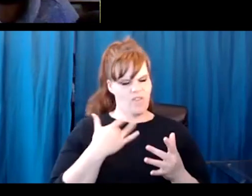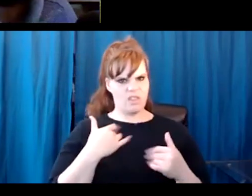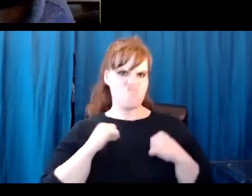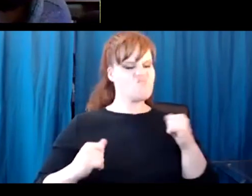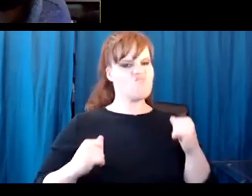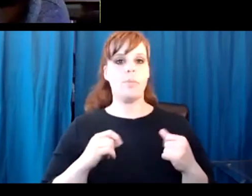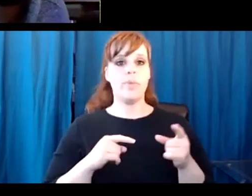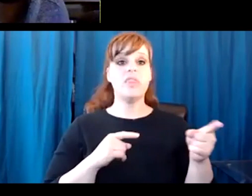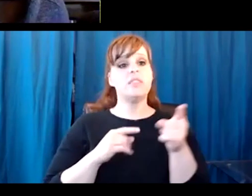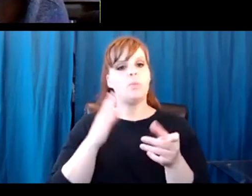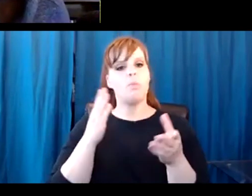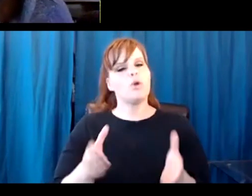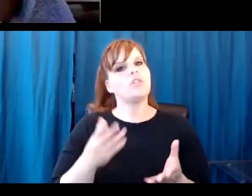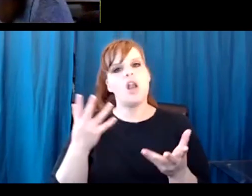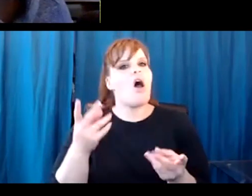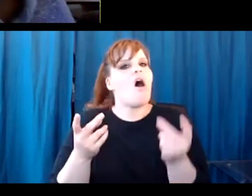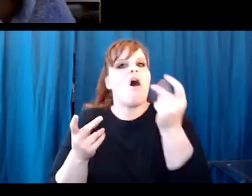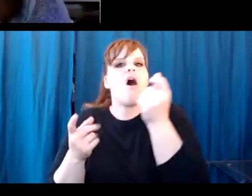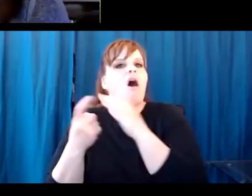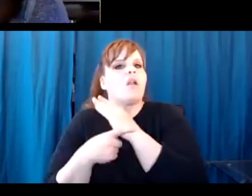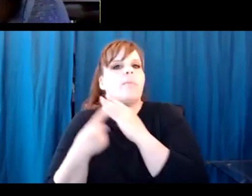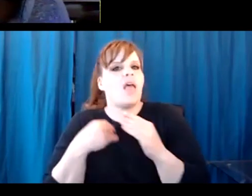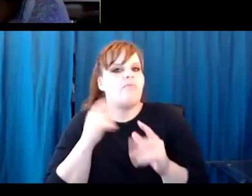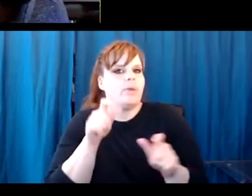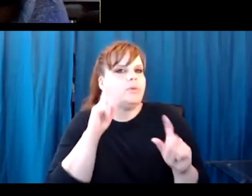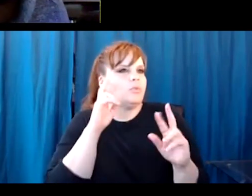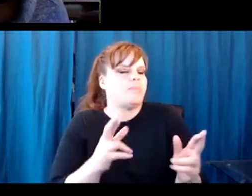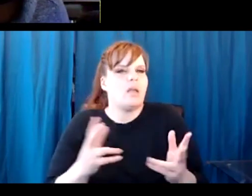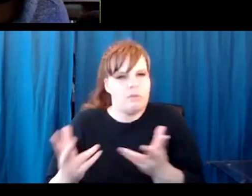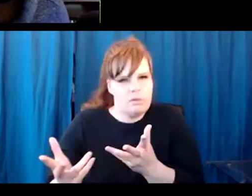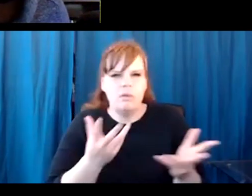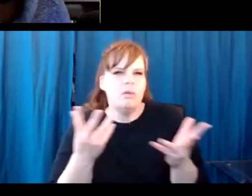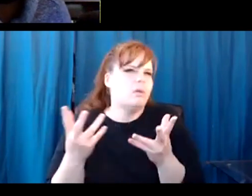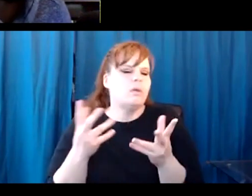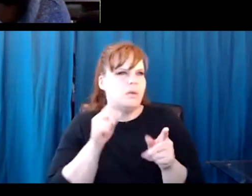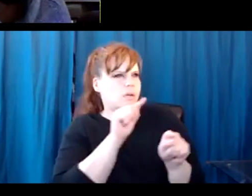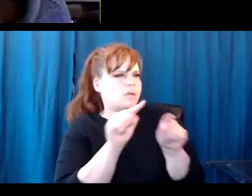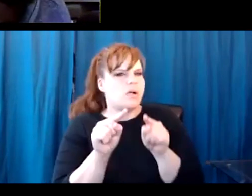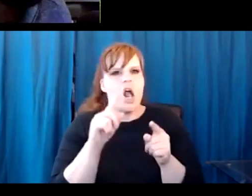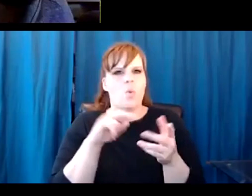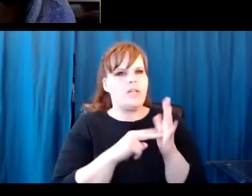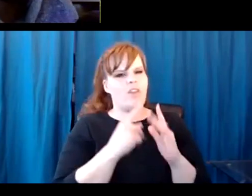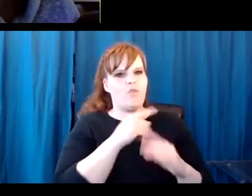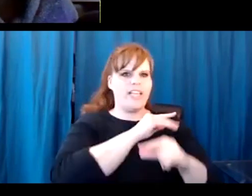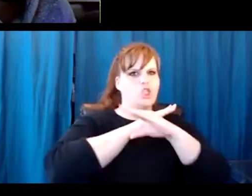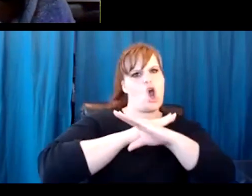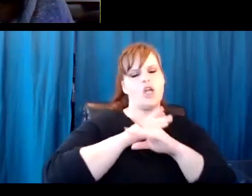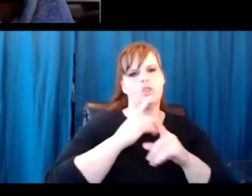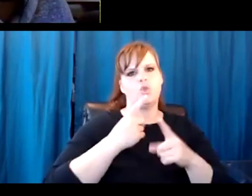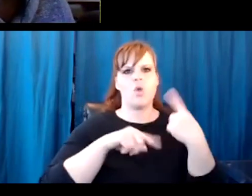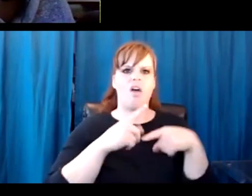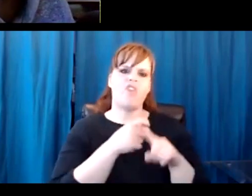may automatically have other people's respect? You know, what does it mean that for these guards to come from this